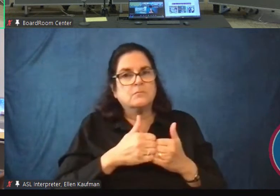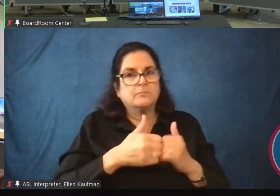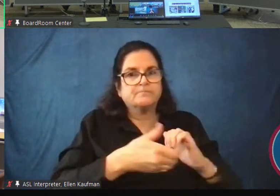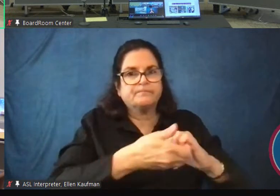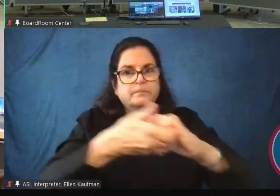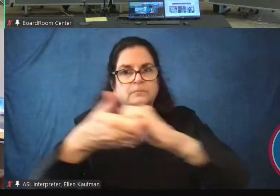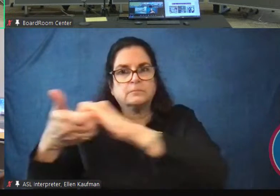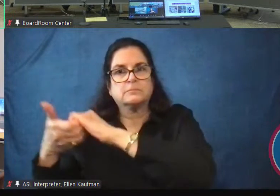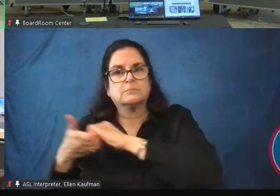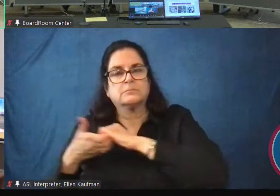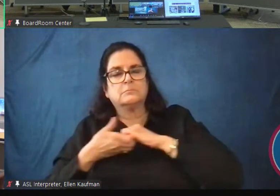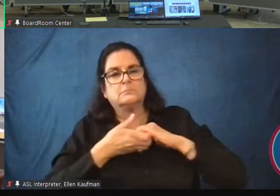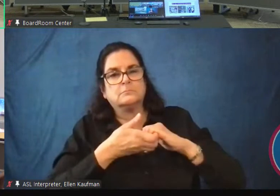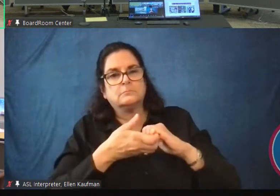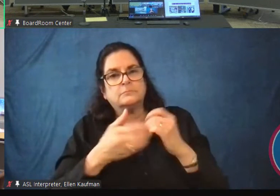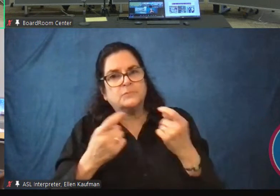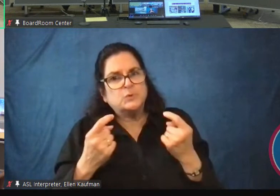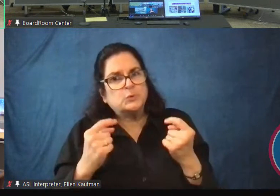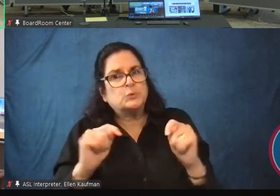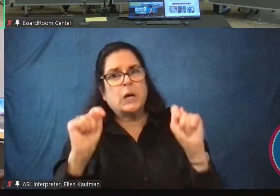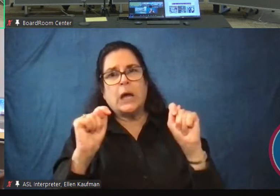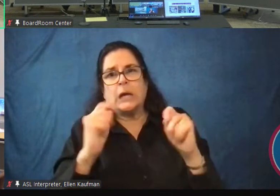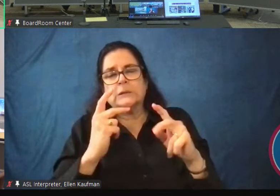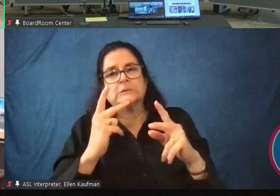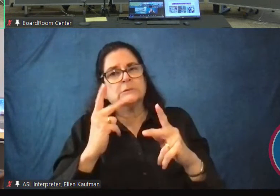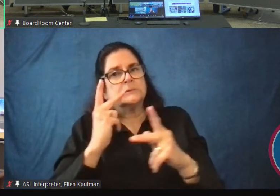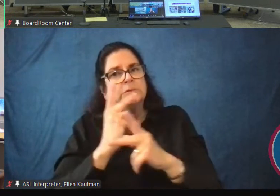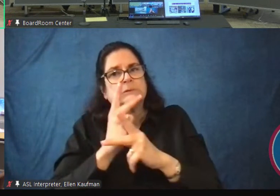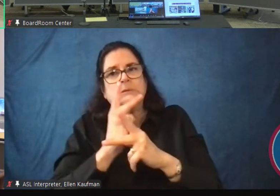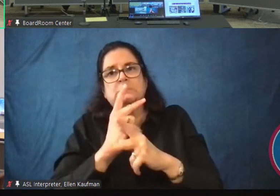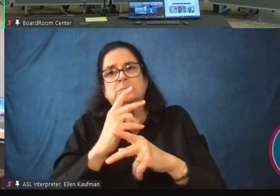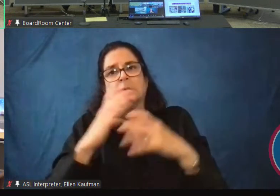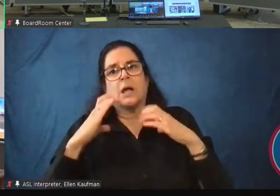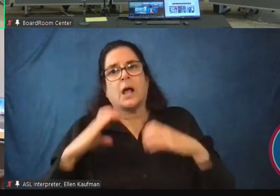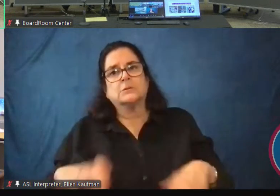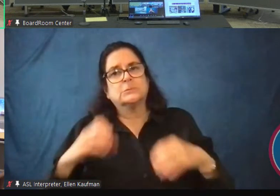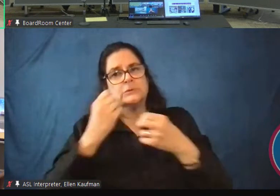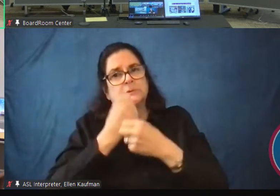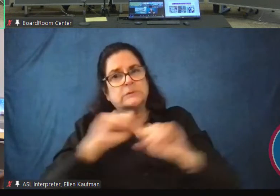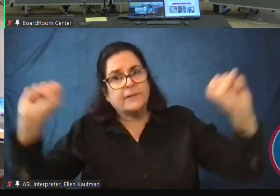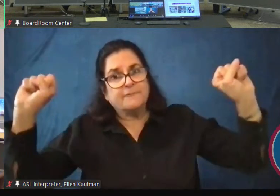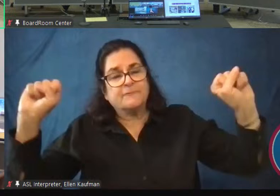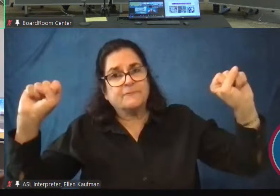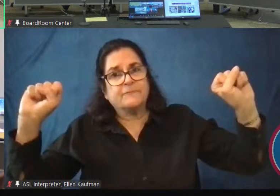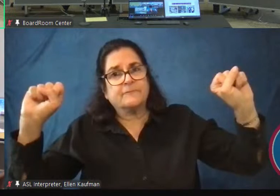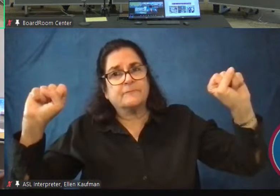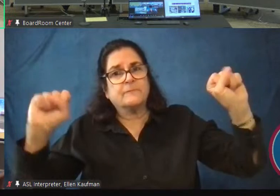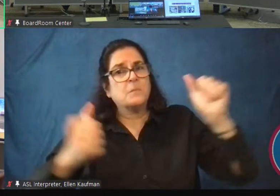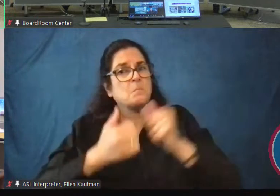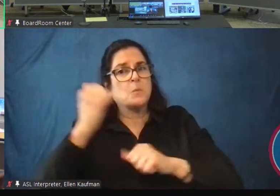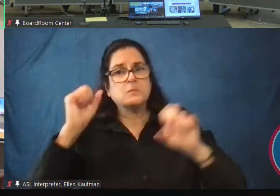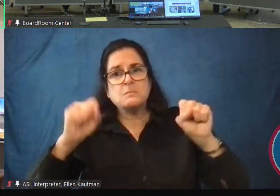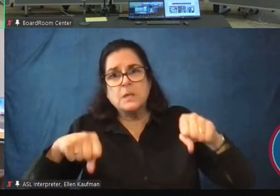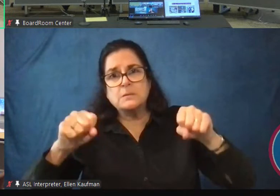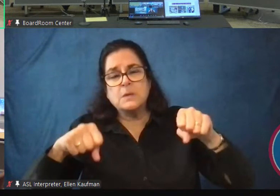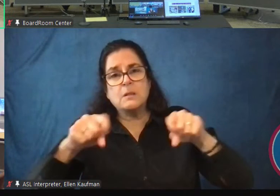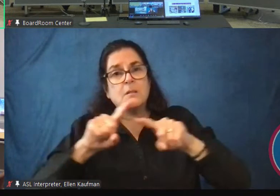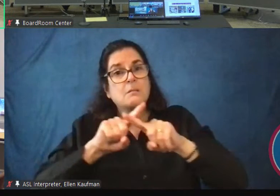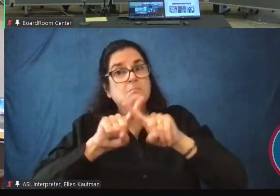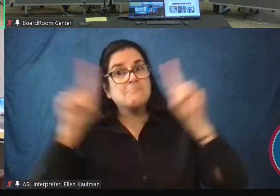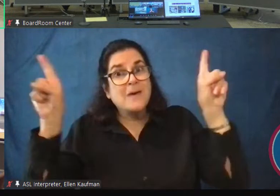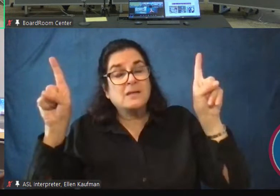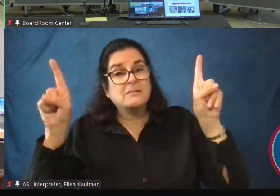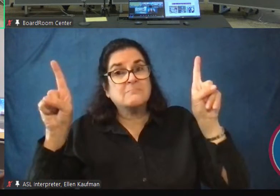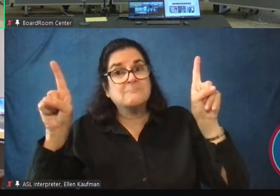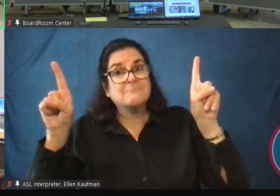everything we can to possibly keep our customers as safe as possible. But at the end of the day, there is a need to have a bigger